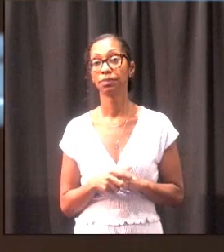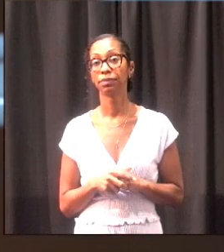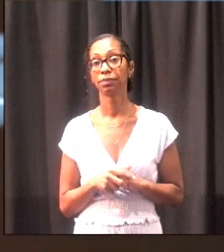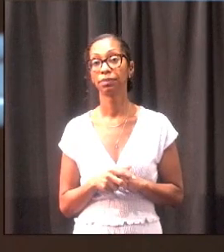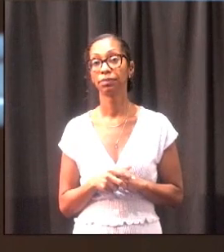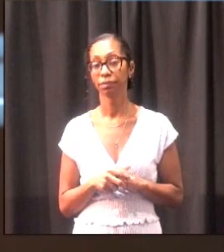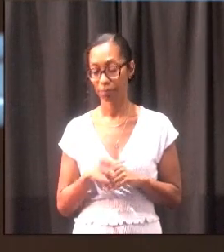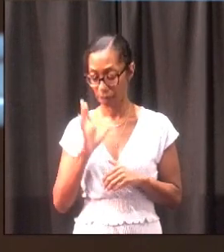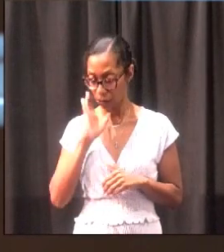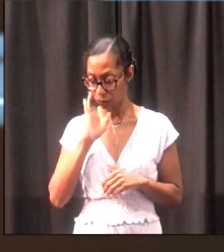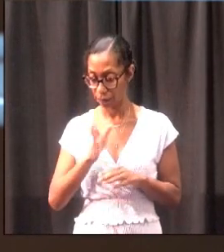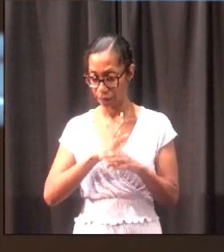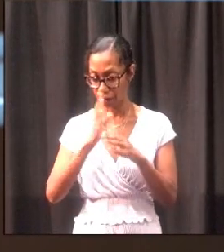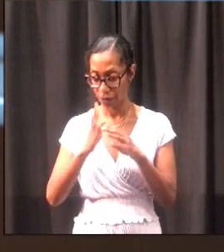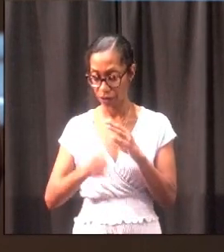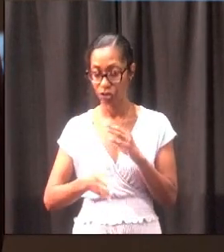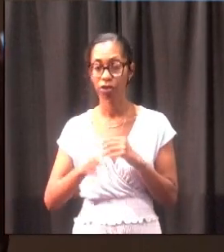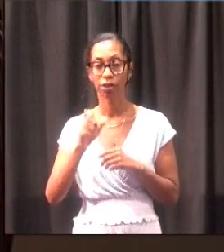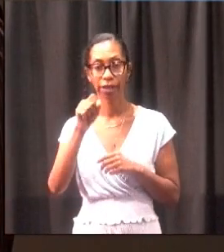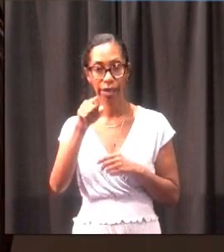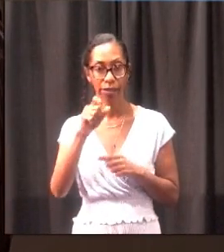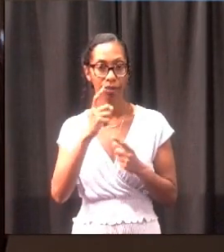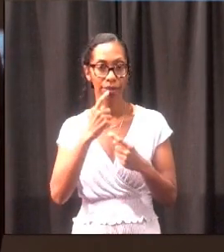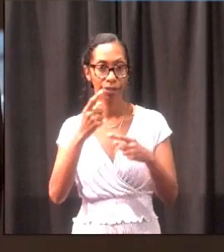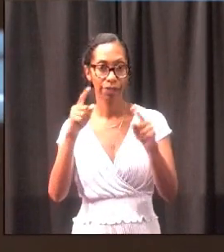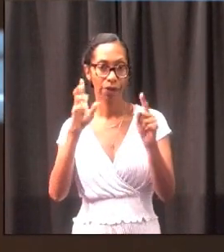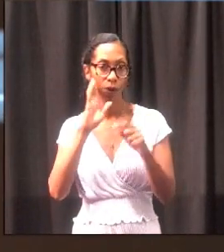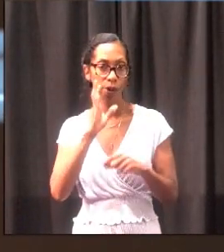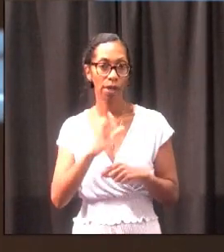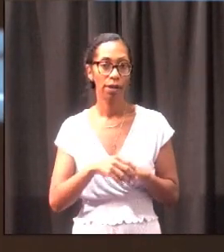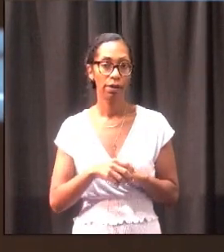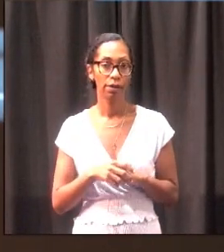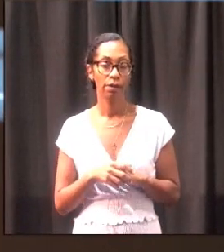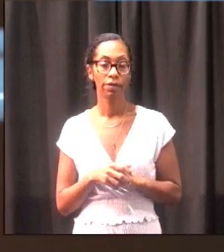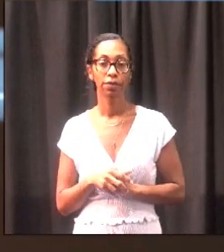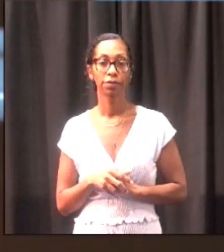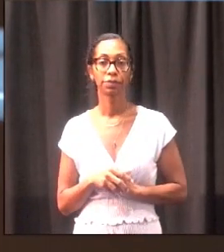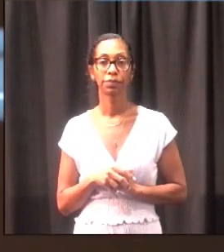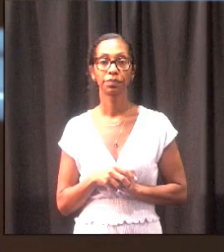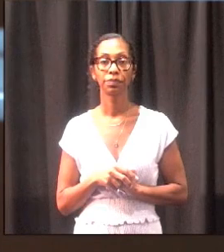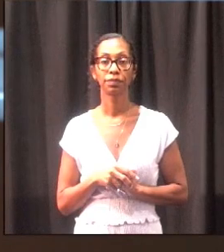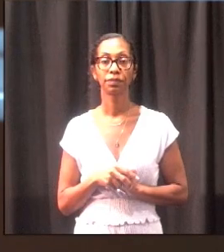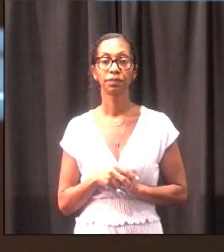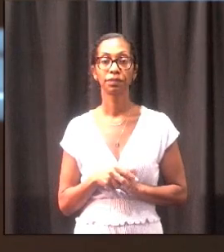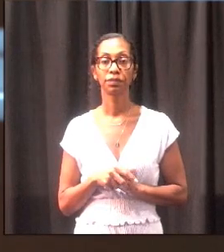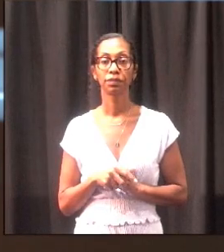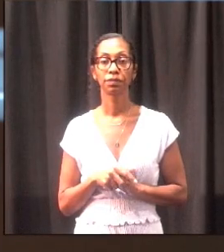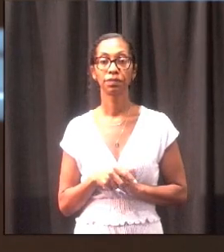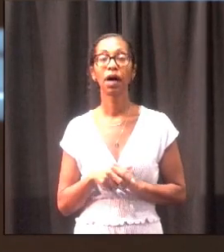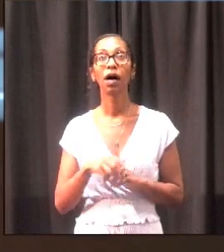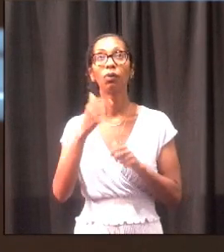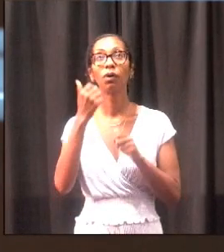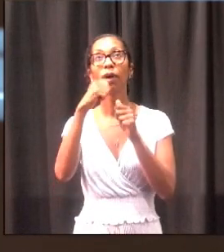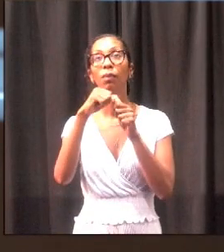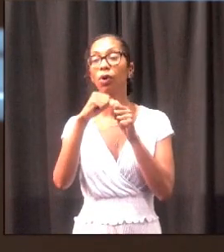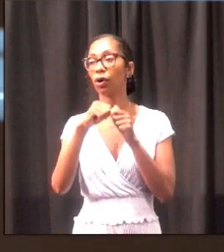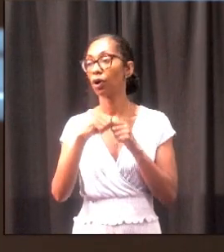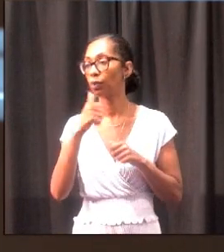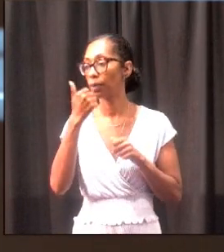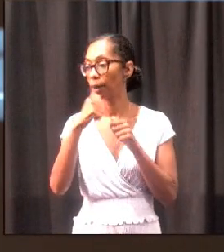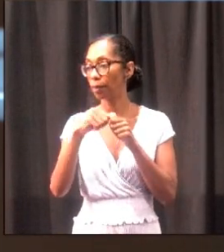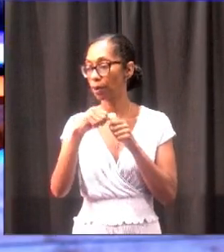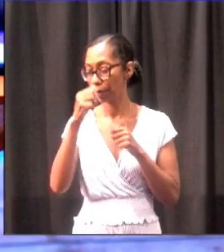and I will complete it successfully. And that's many of us. I remember a